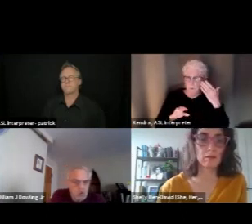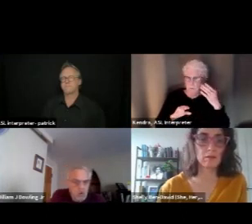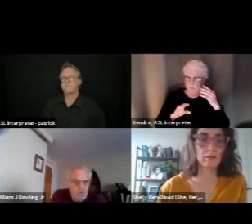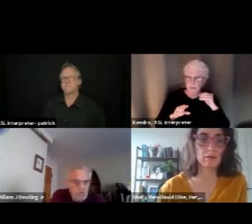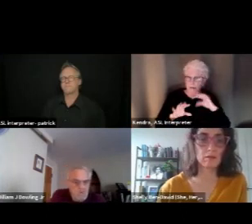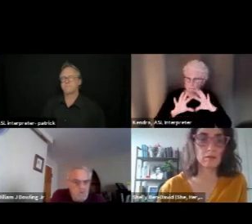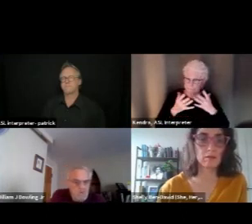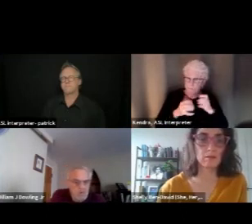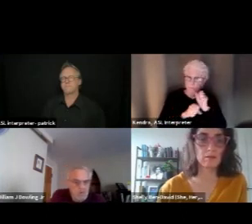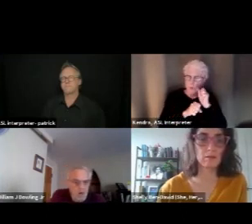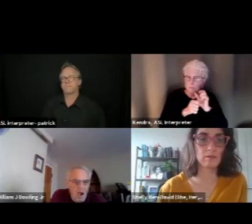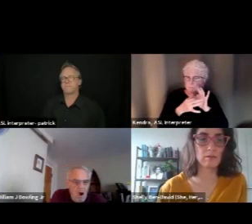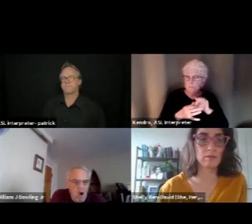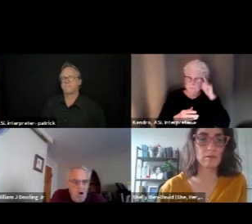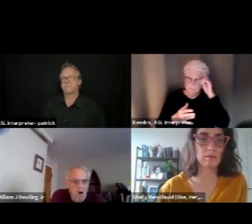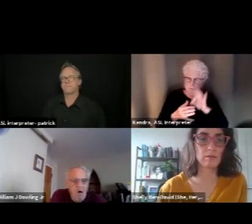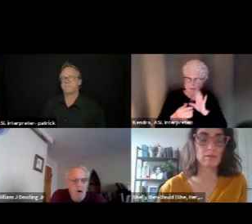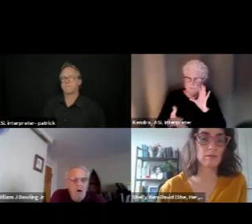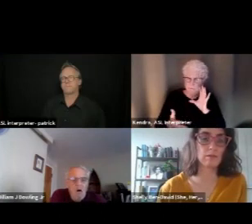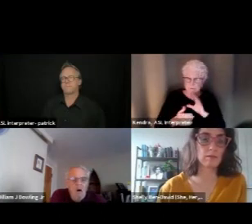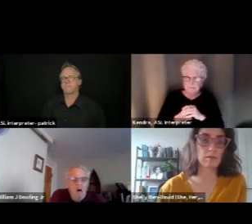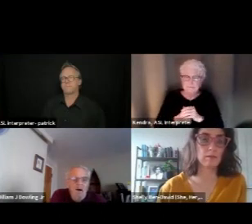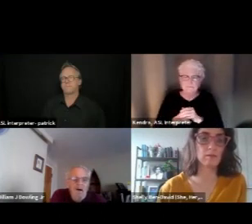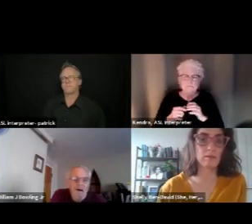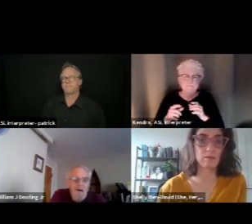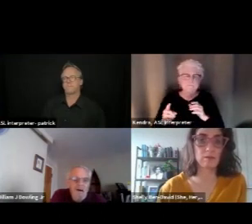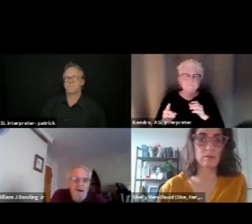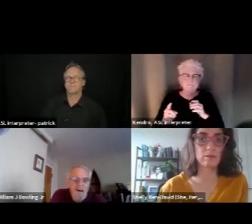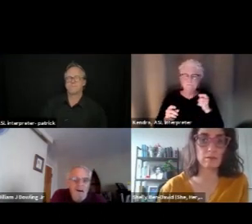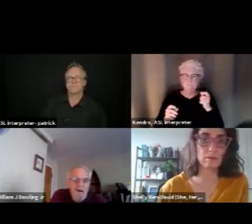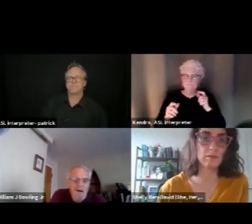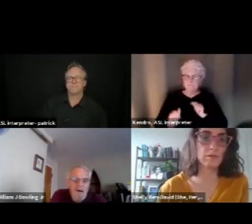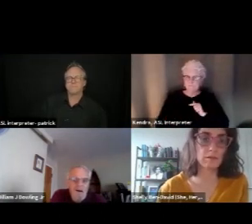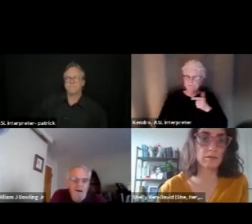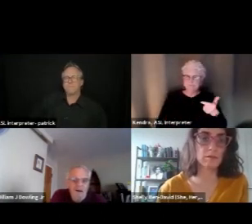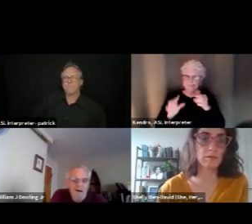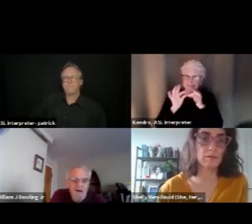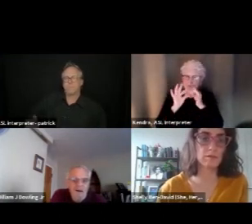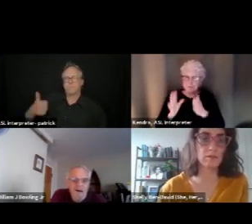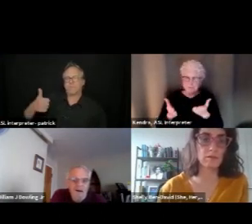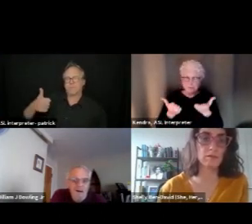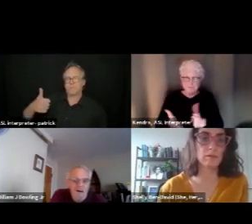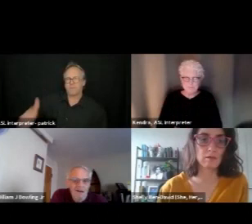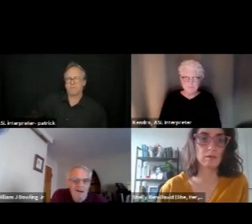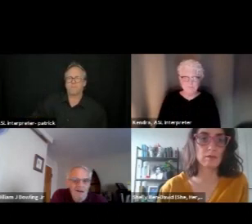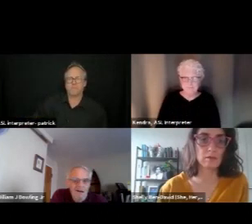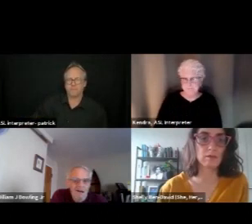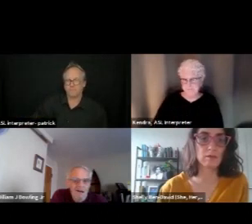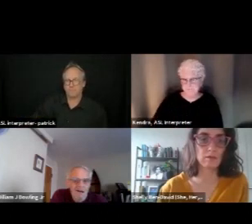And these two, I guess, traditions never really spoke, but I think it's just important to